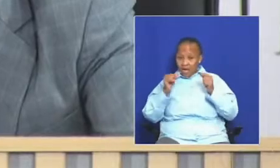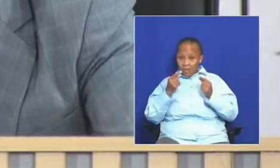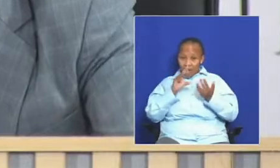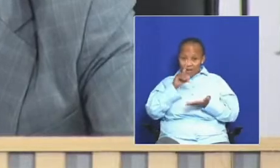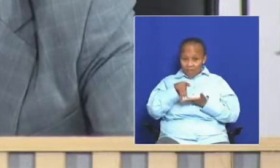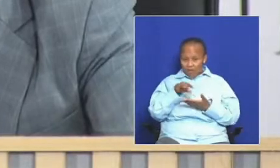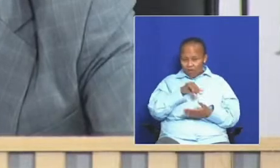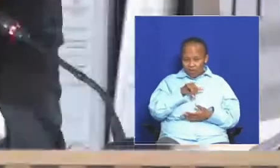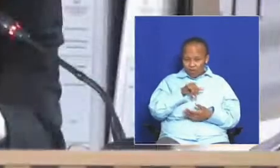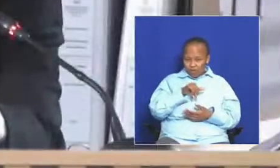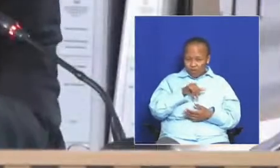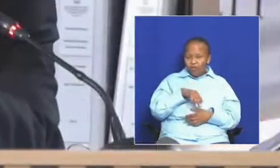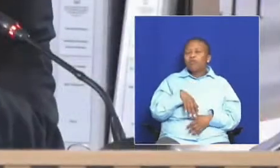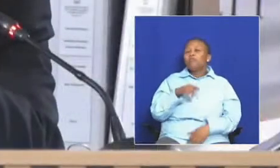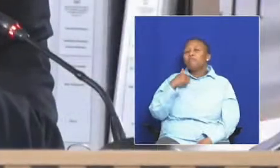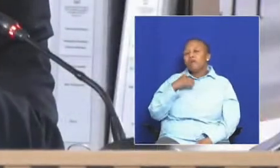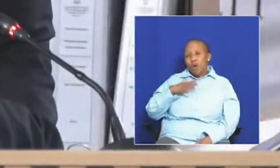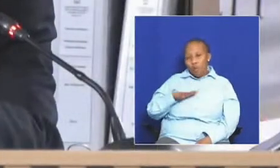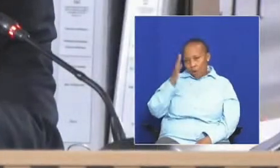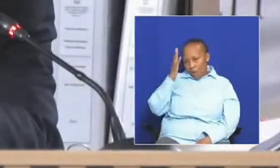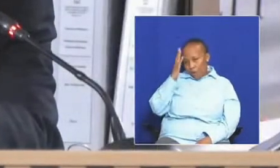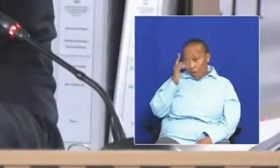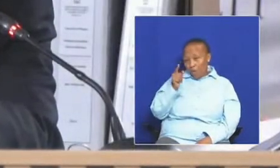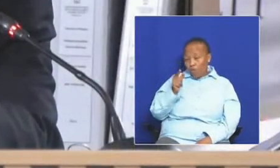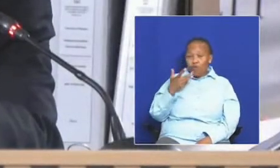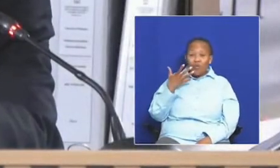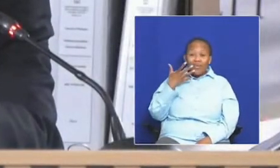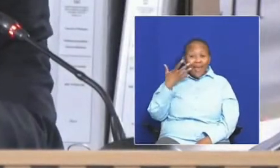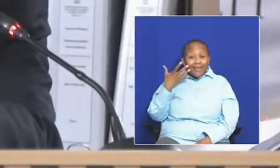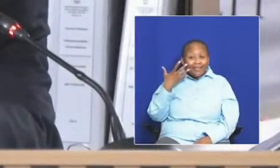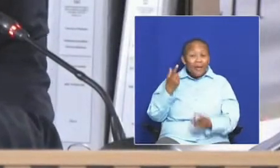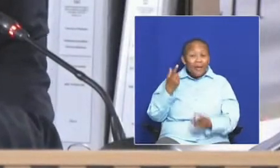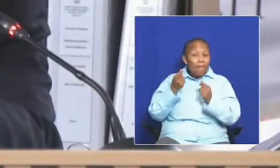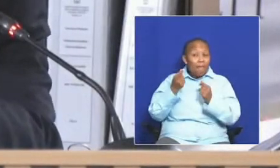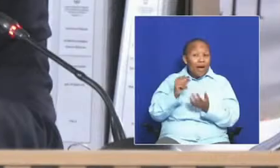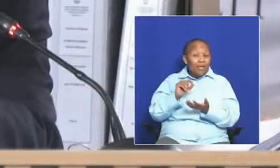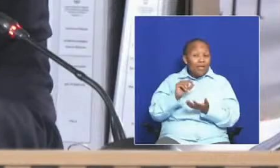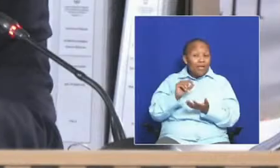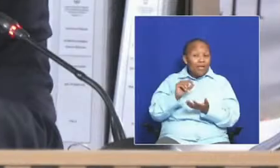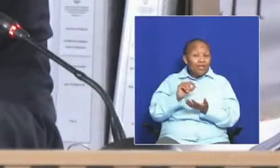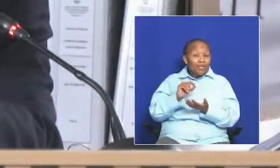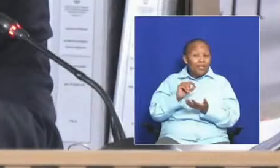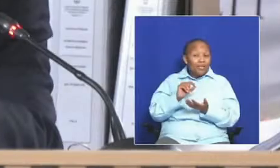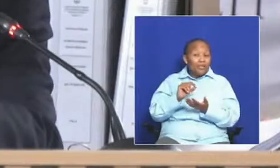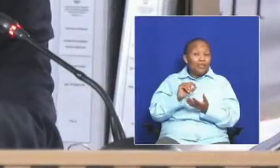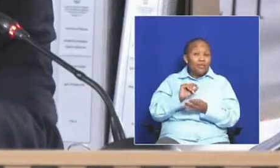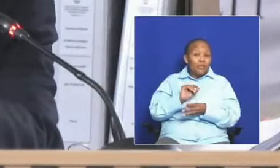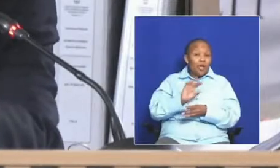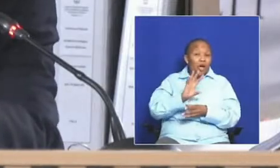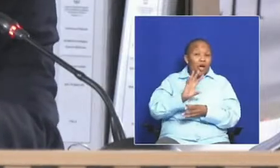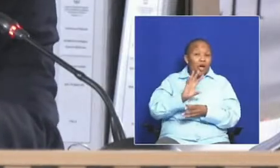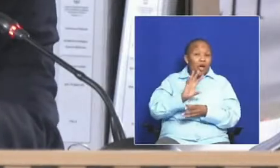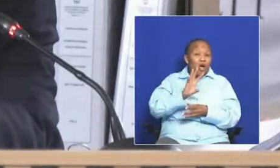it's Mr. Matlala contributing to this fund, or is it Mr. Matlala through, is it AK,